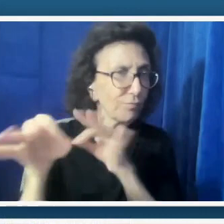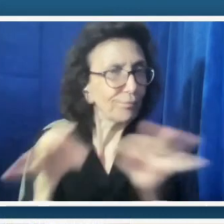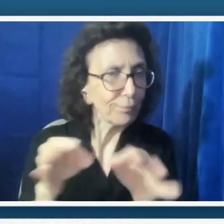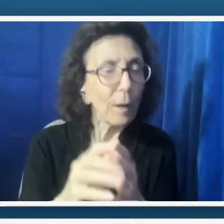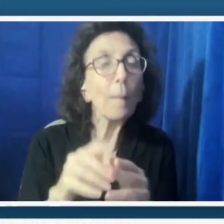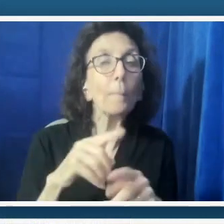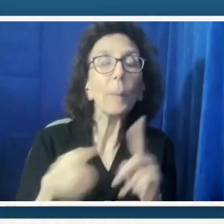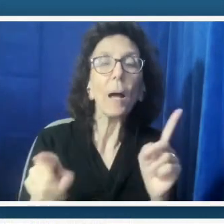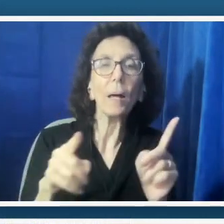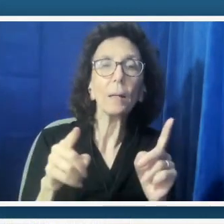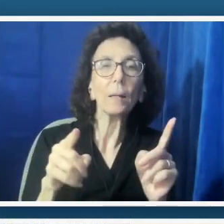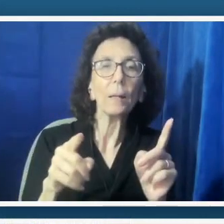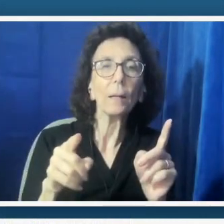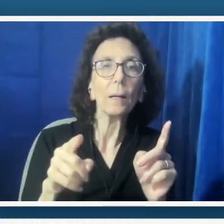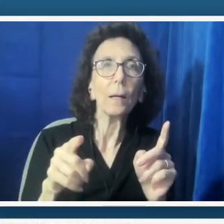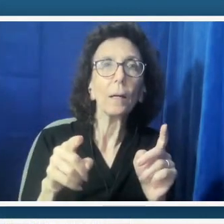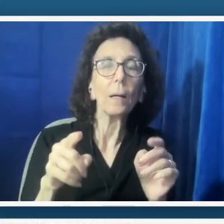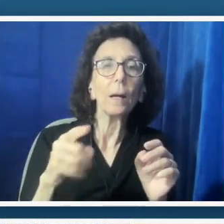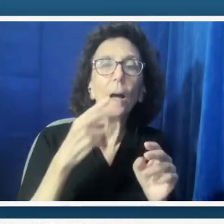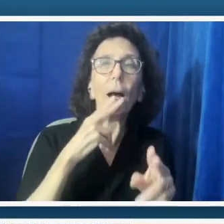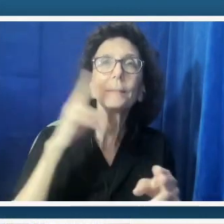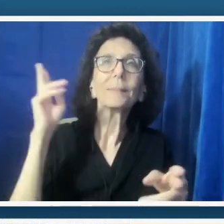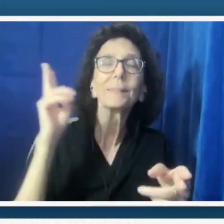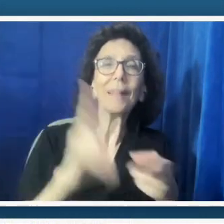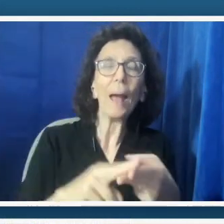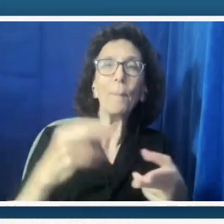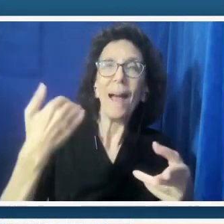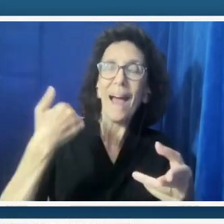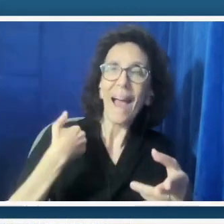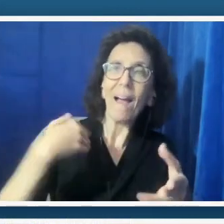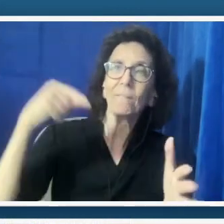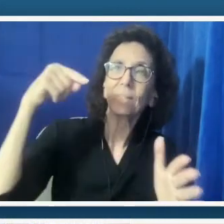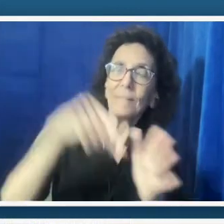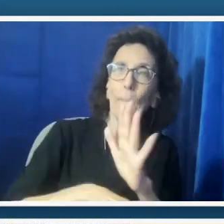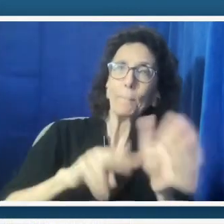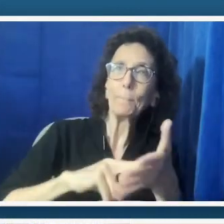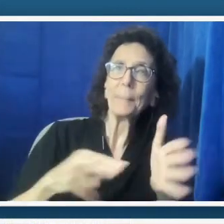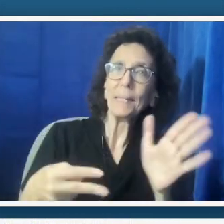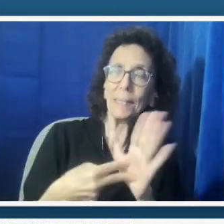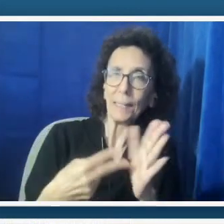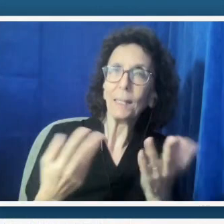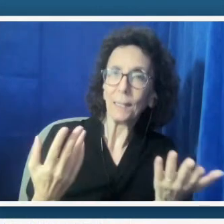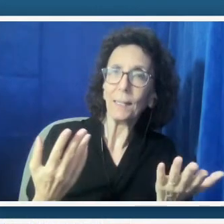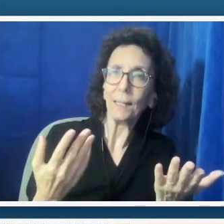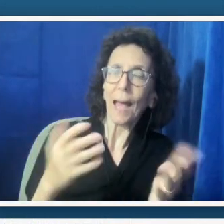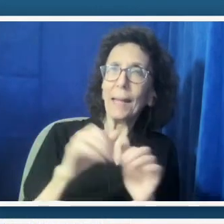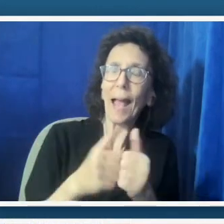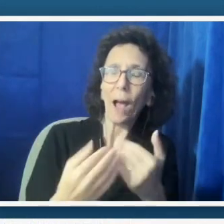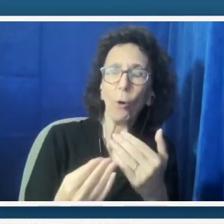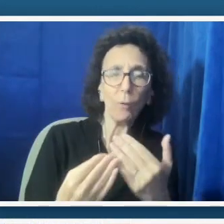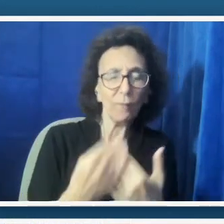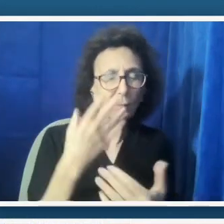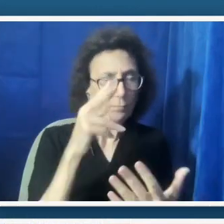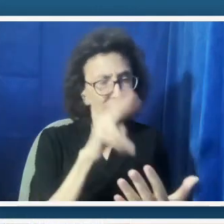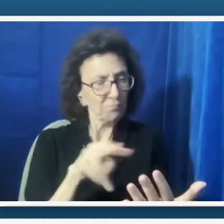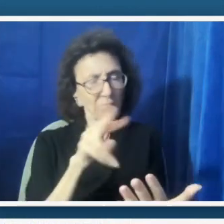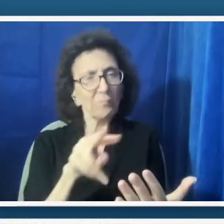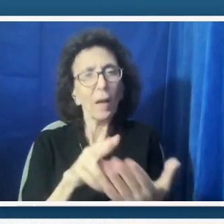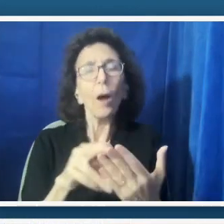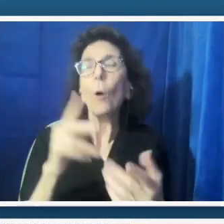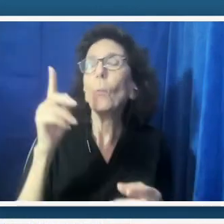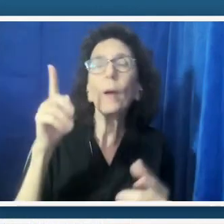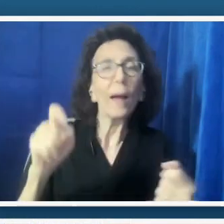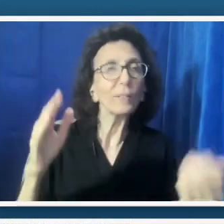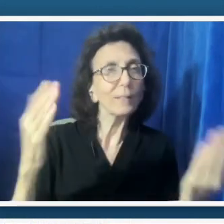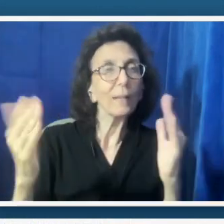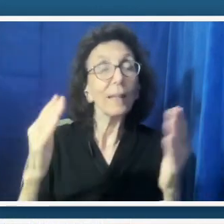weight behind the messages postage stamps convey. We don't have time to get into the intricacies of the Postal Service's balance between being a